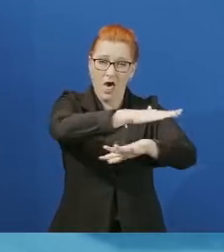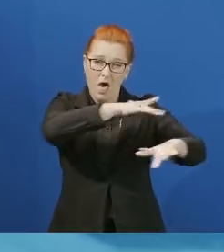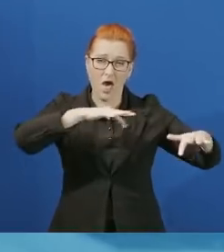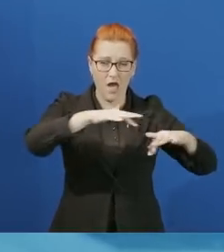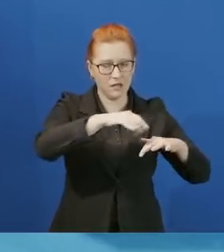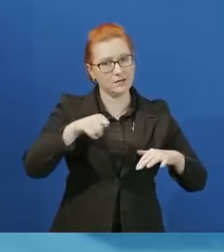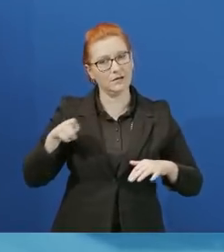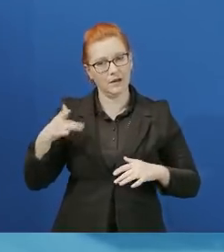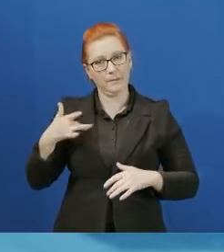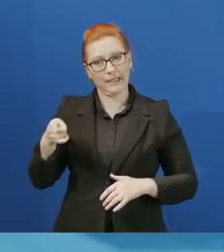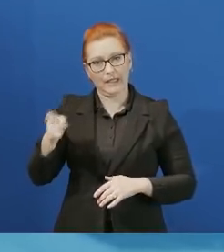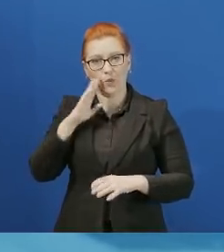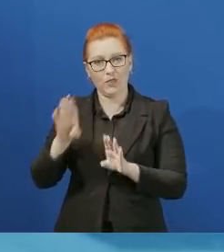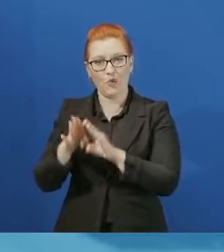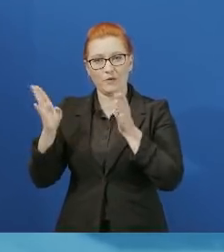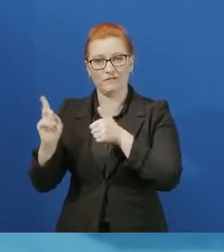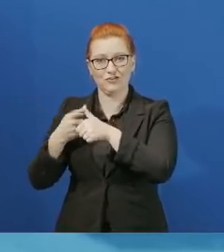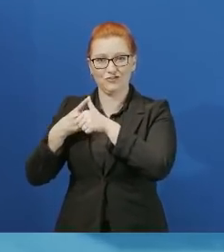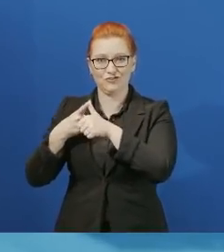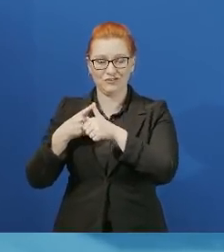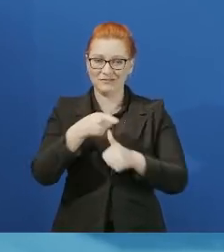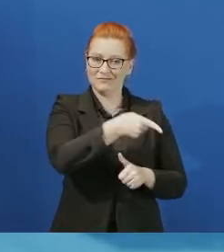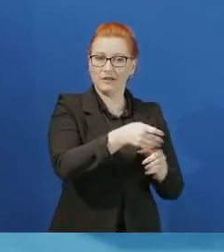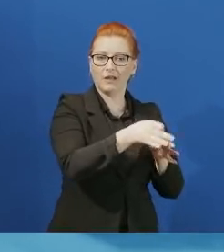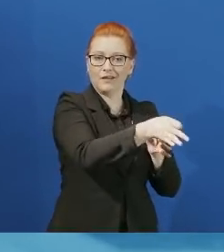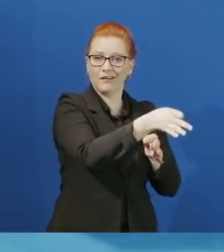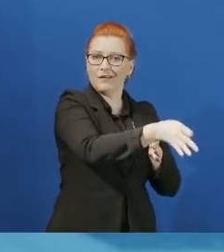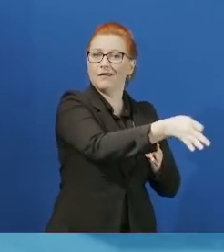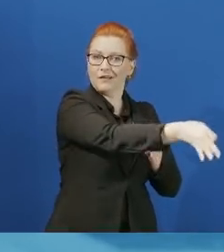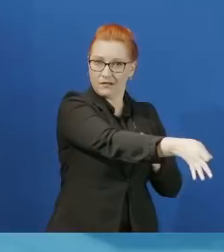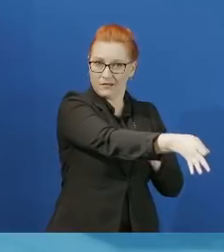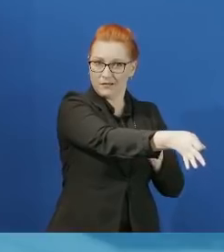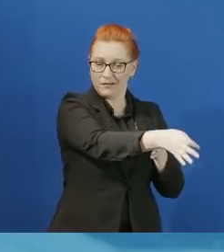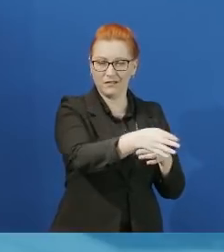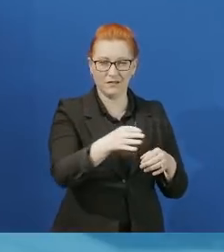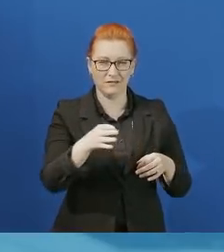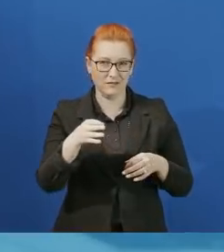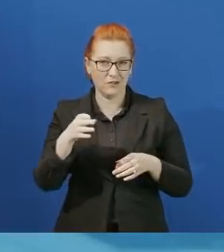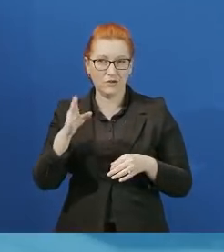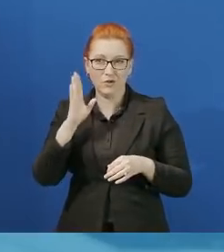seeing reinforcing trends within the guidance. I